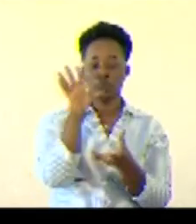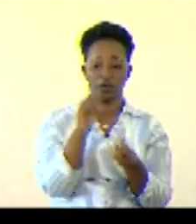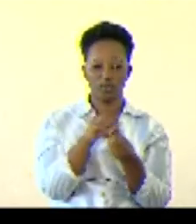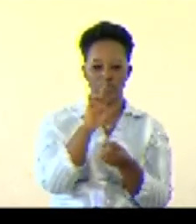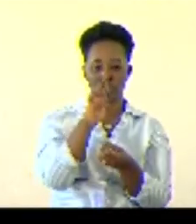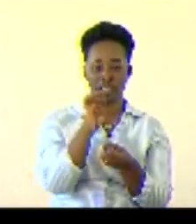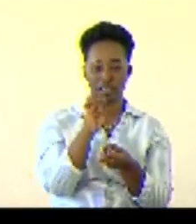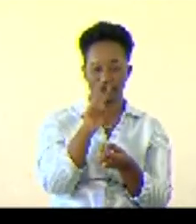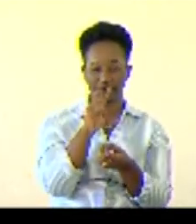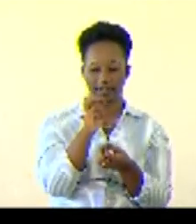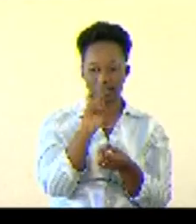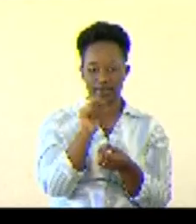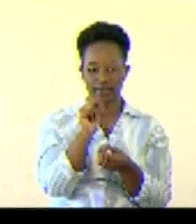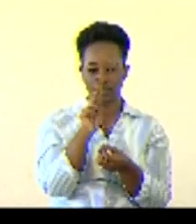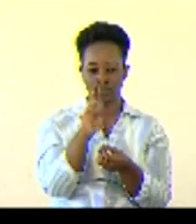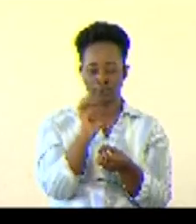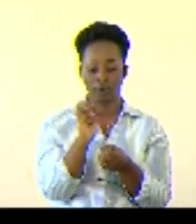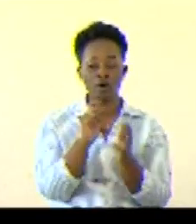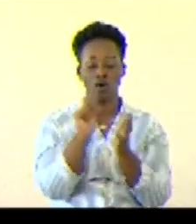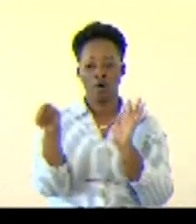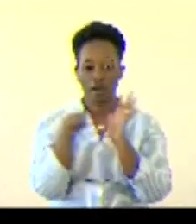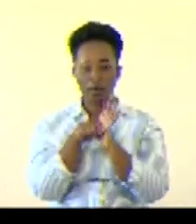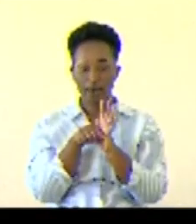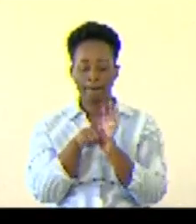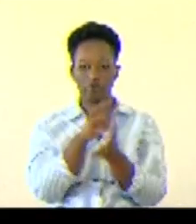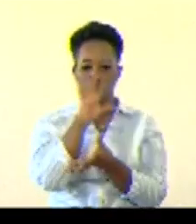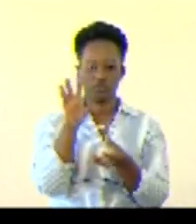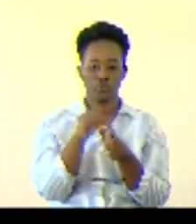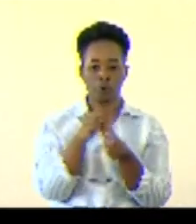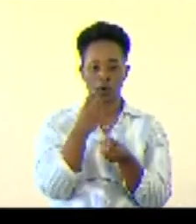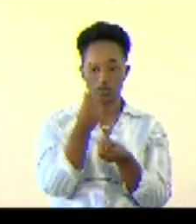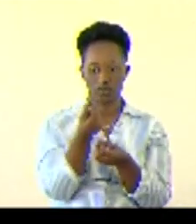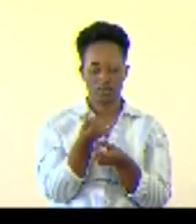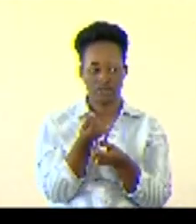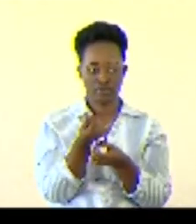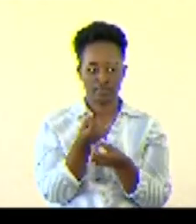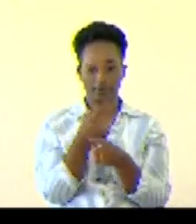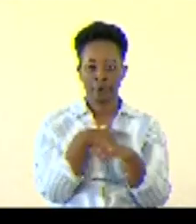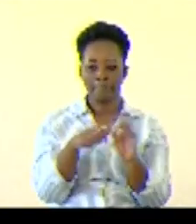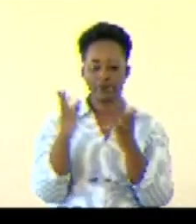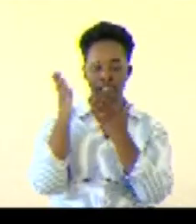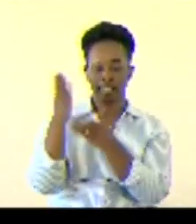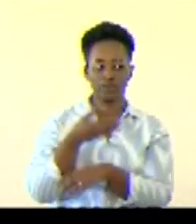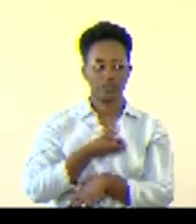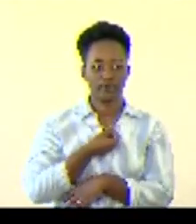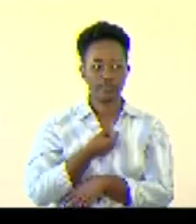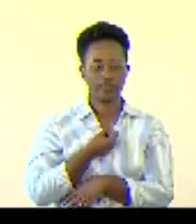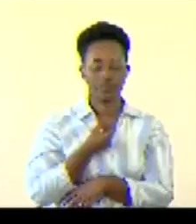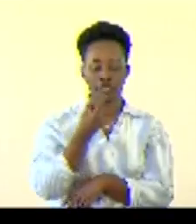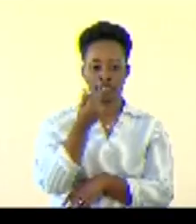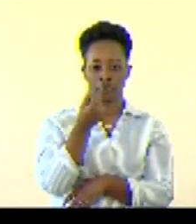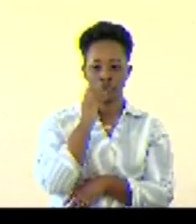subtract the total costs of production, the total costs of production. But here, we have that the cost